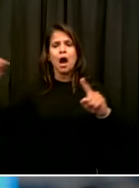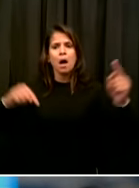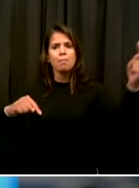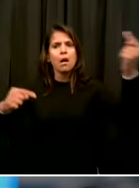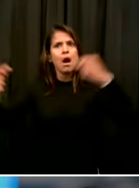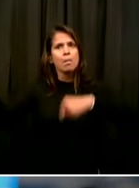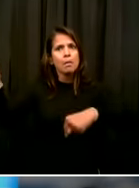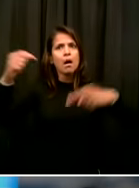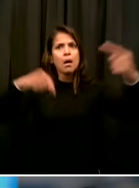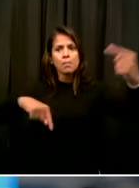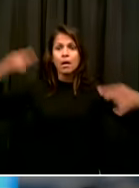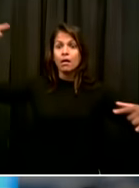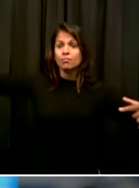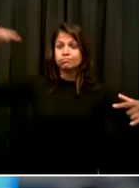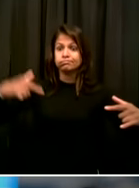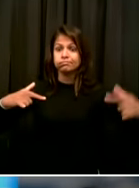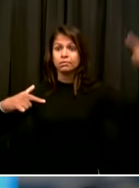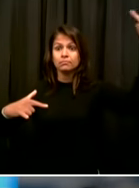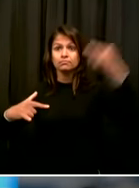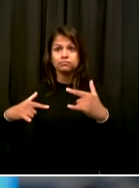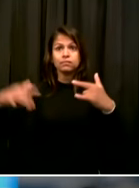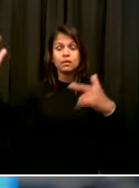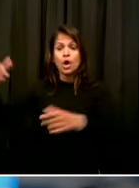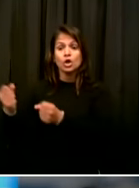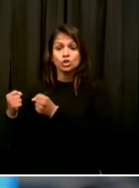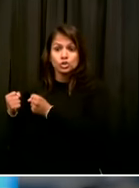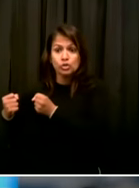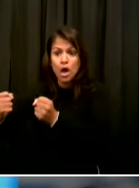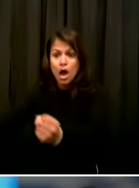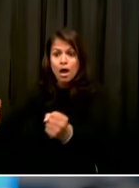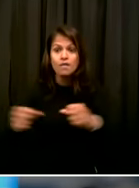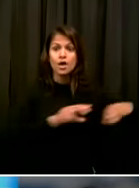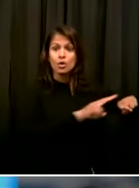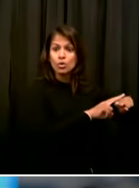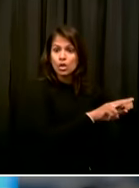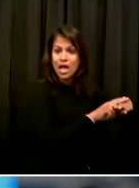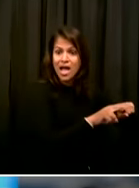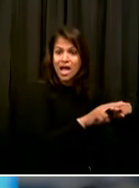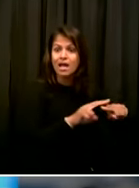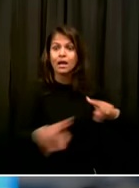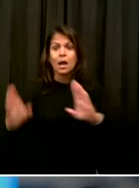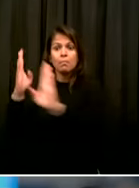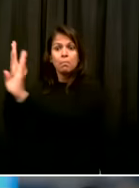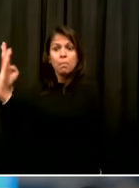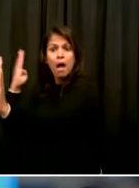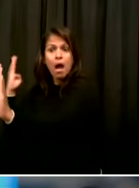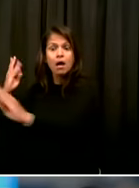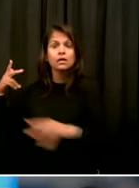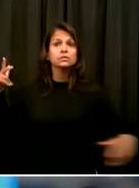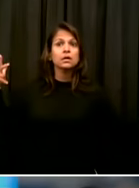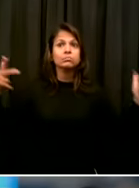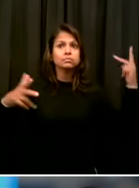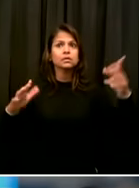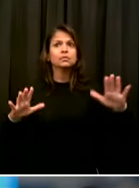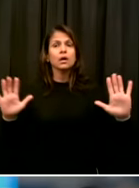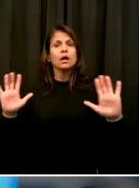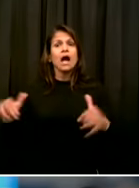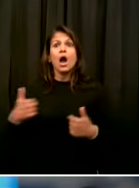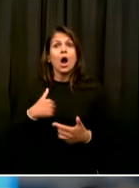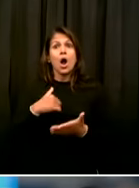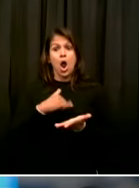been most deeply affected. We have a concern about New Yorkers going to those places and then coming home. So look, let's start at the